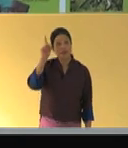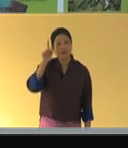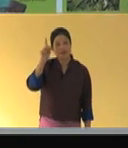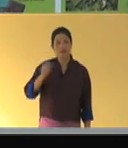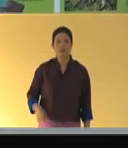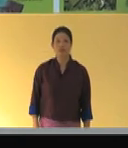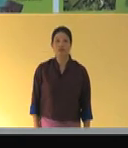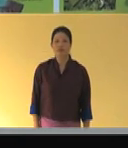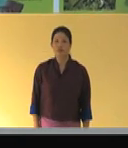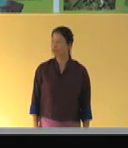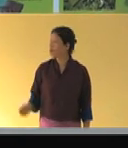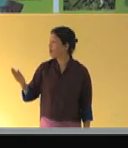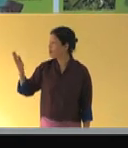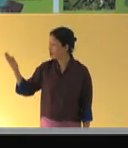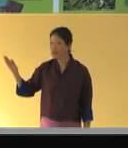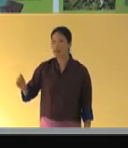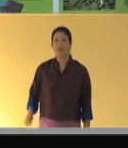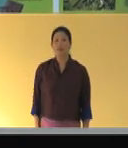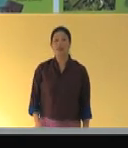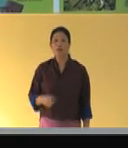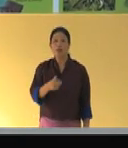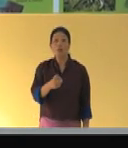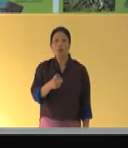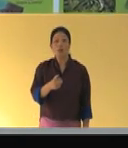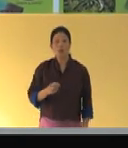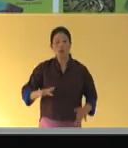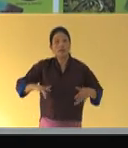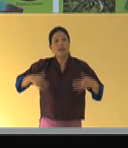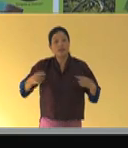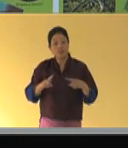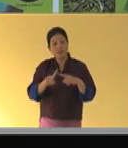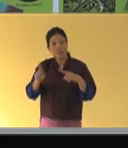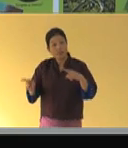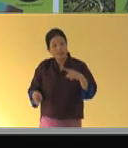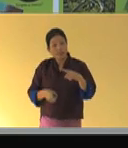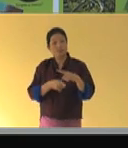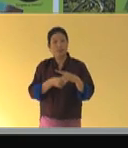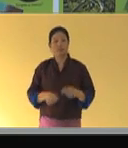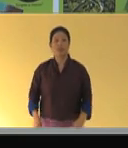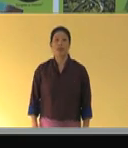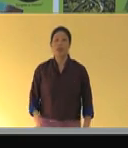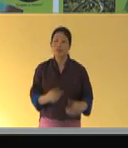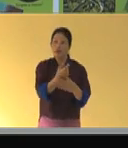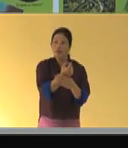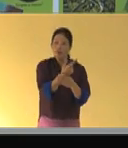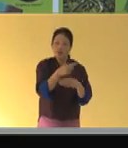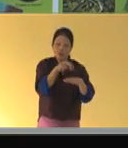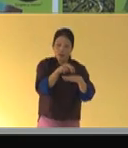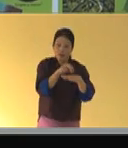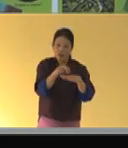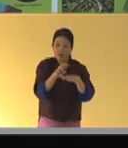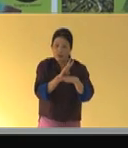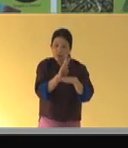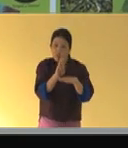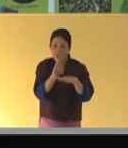here we have the life history of silkworm. So first they lay their eggs on the leaves of the plants, and then